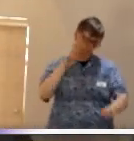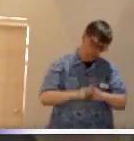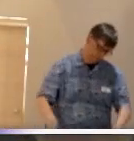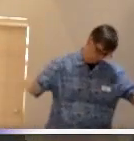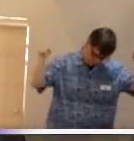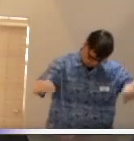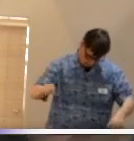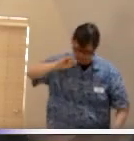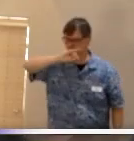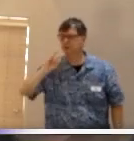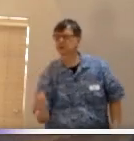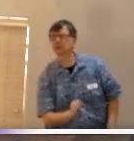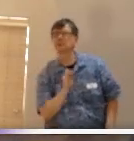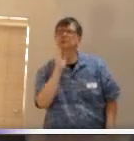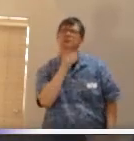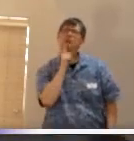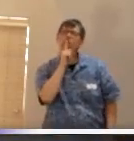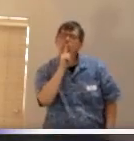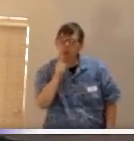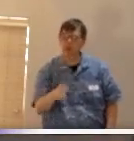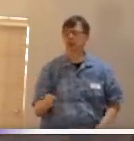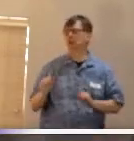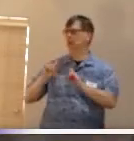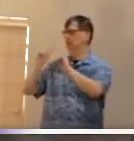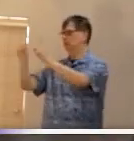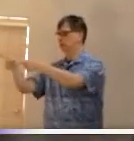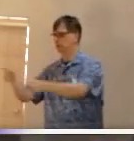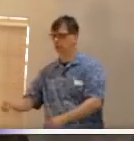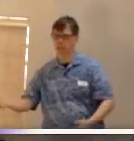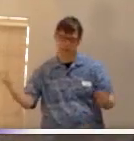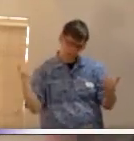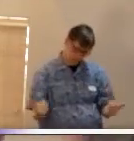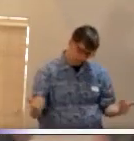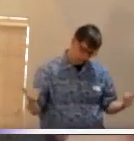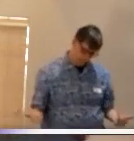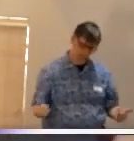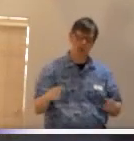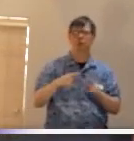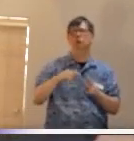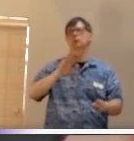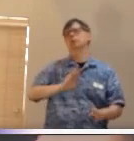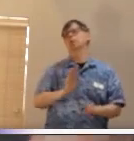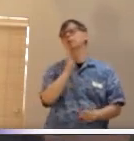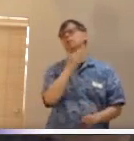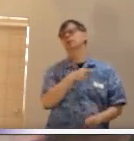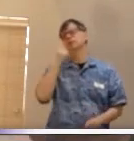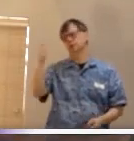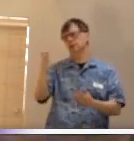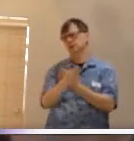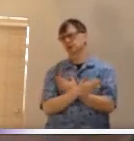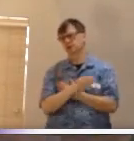to just be quiet, go into my mantra, and wait to be informed by the love of who I am on how